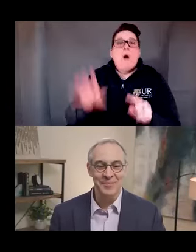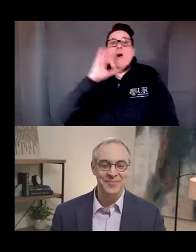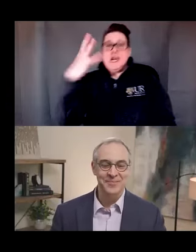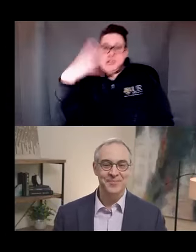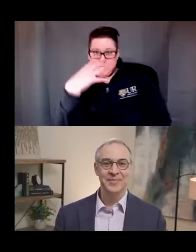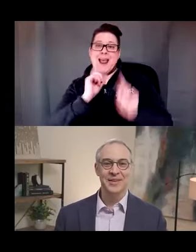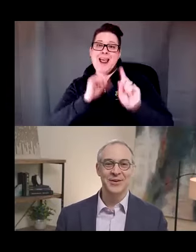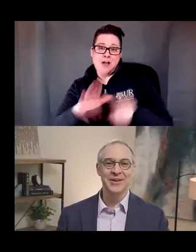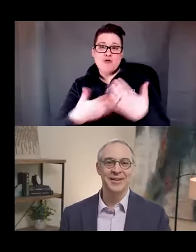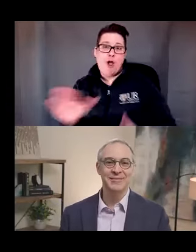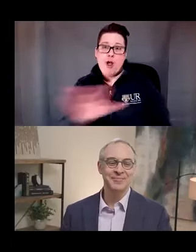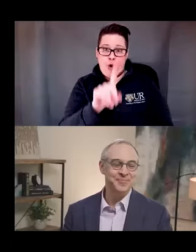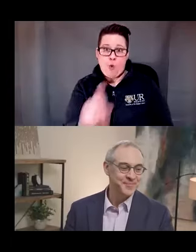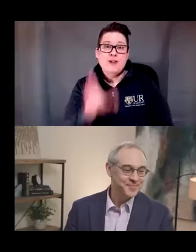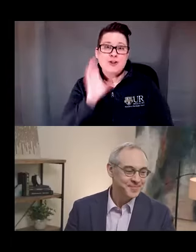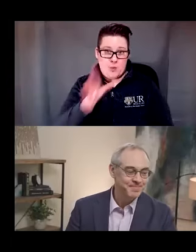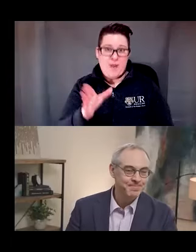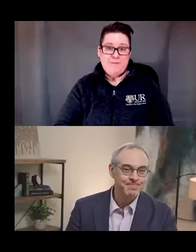of them here today.